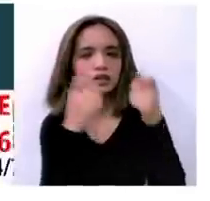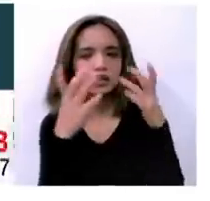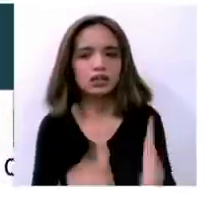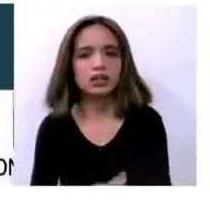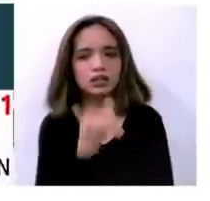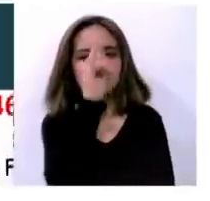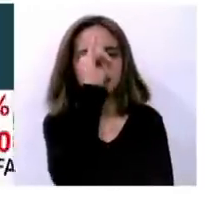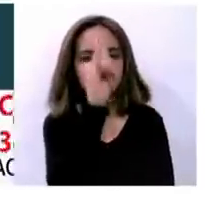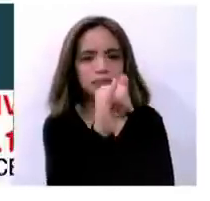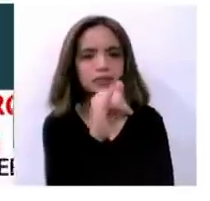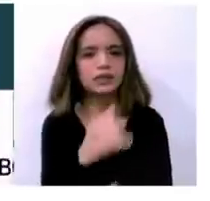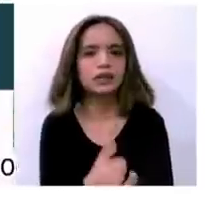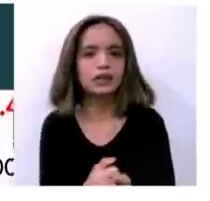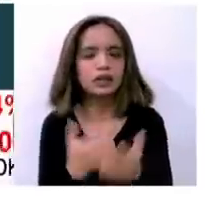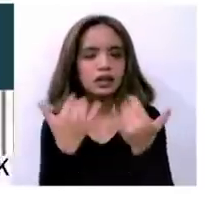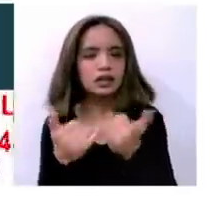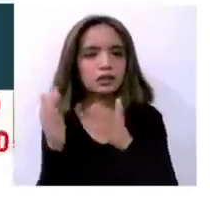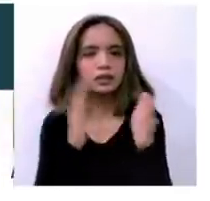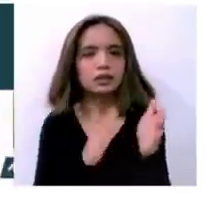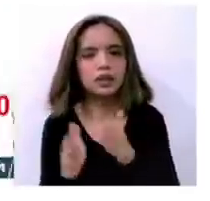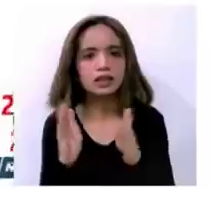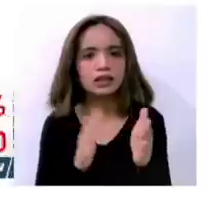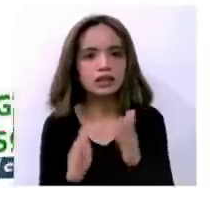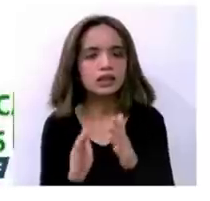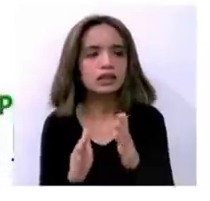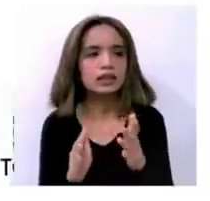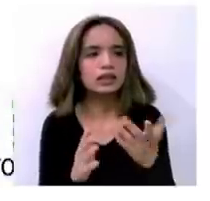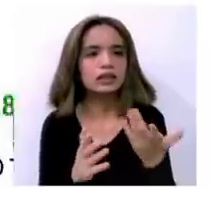ISCO Moreno, is gunning for the top post of the country.